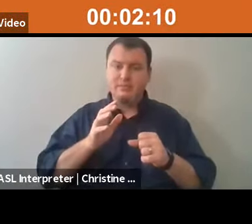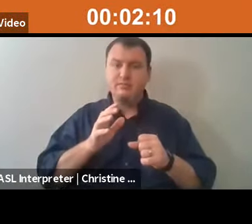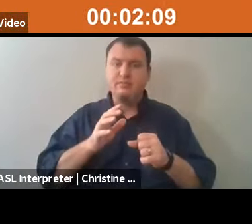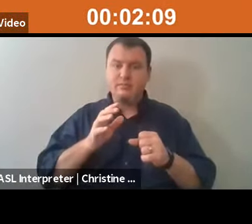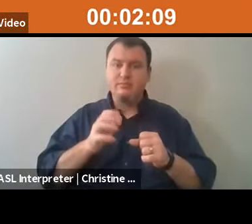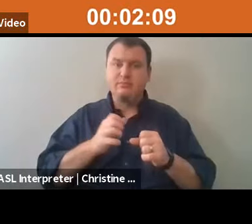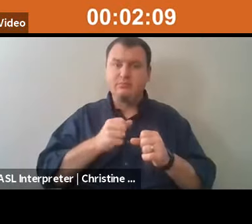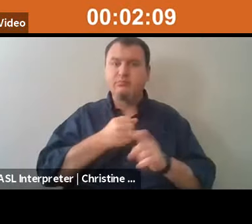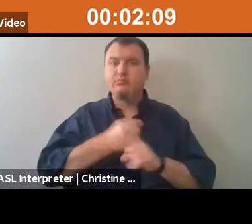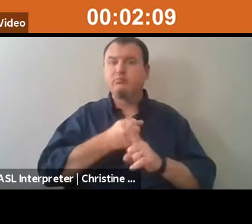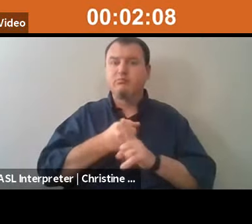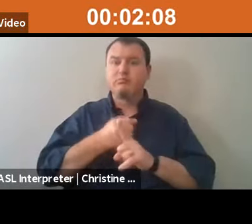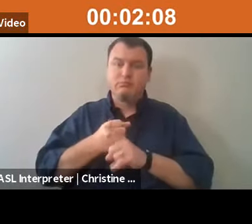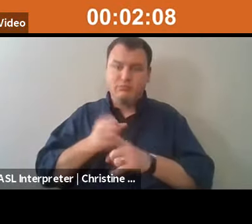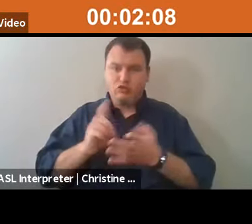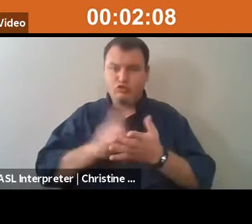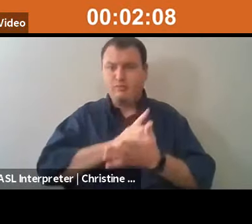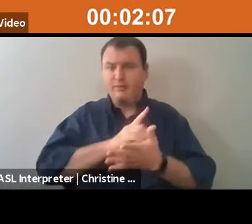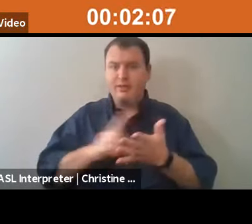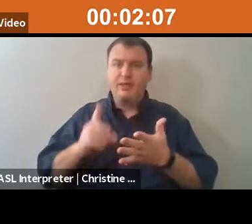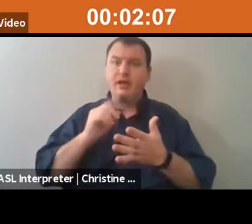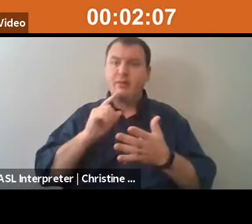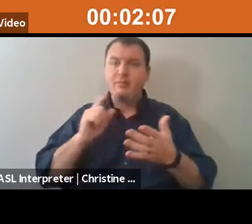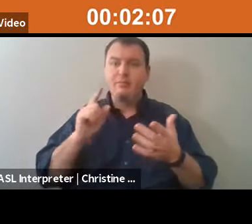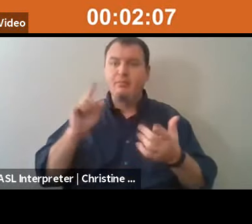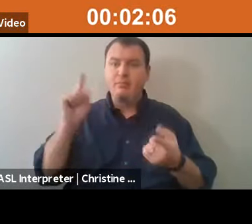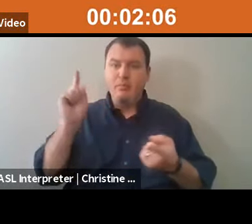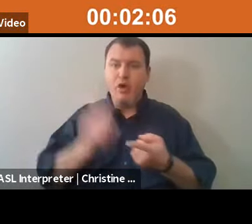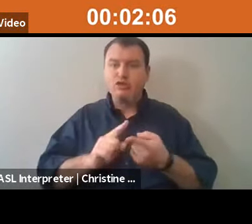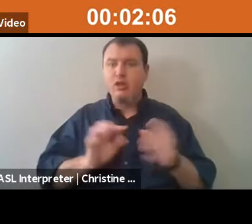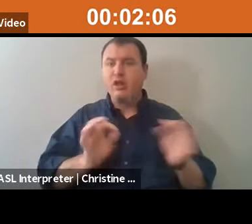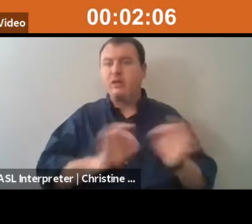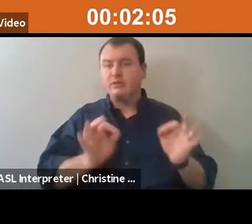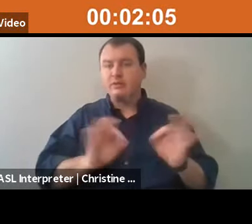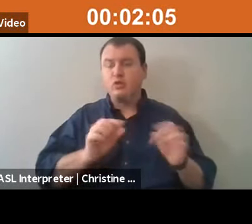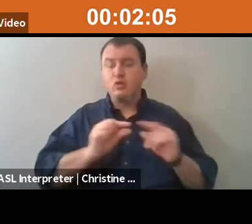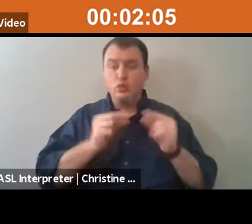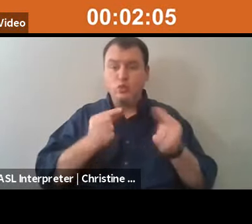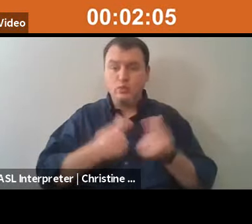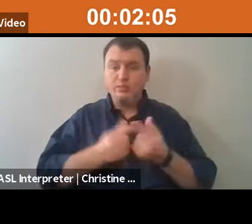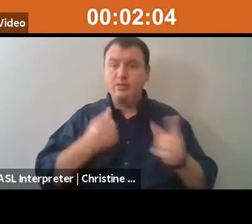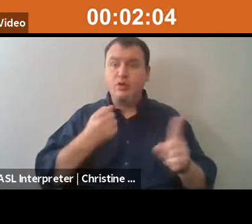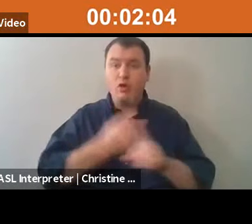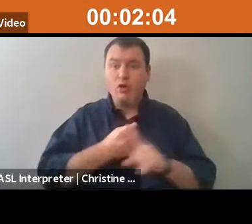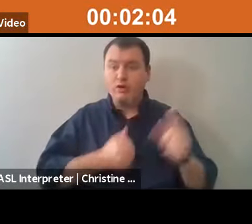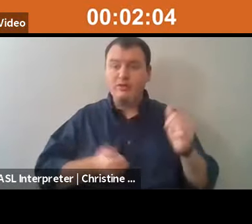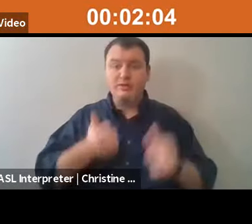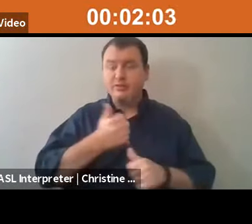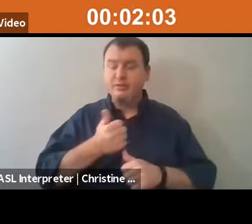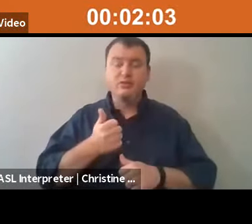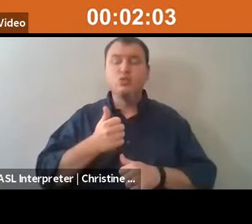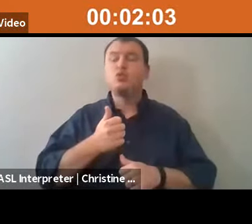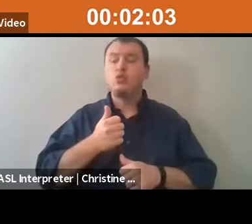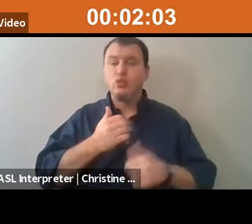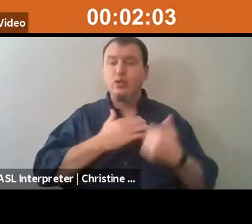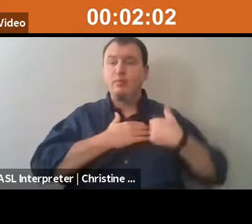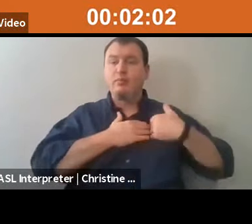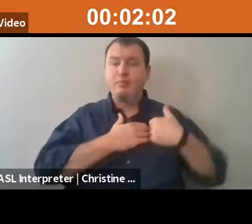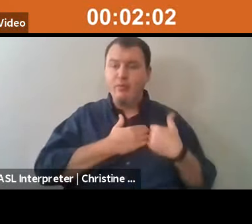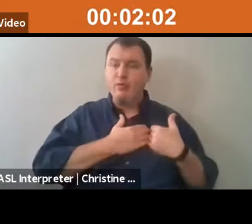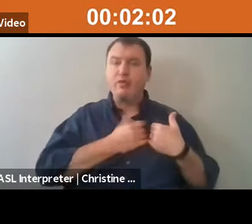already discriminated and marginalized groups the hardest, and it is clear that the burden of the